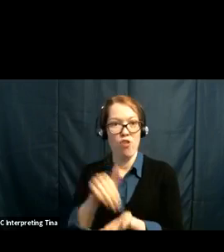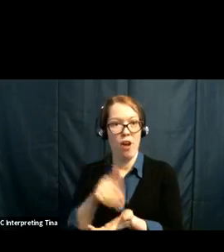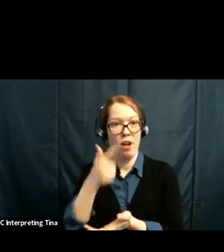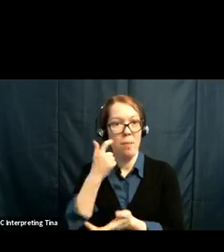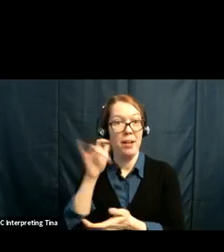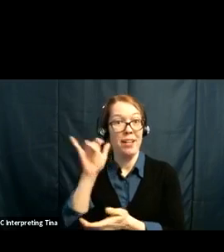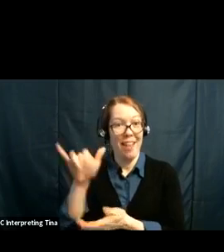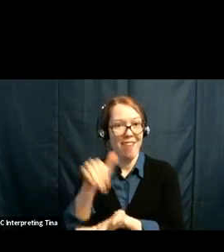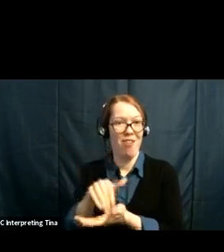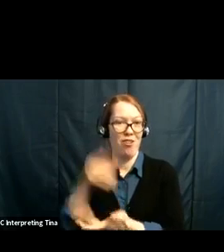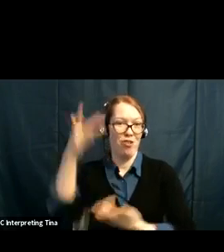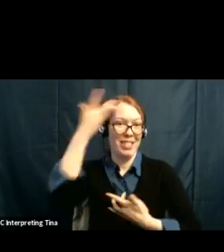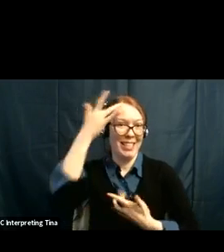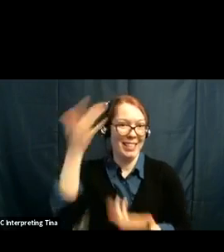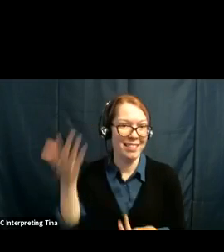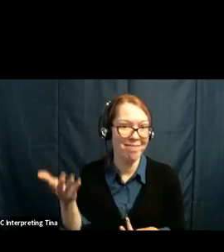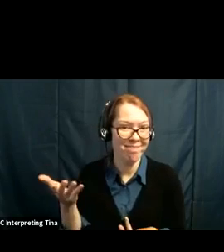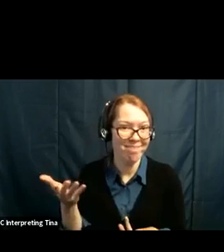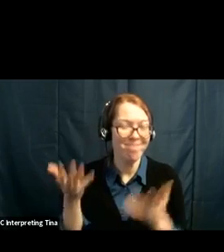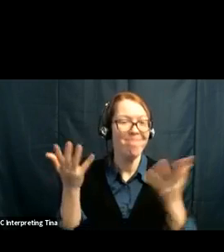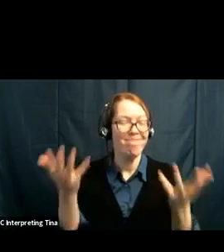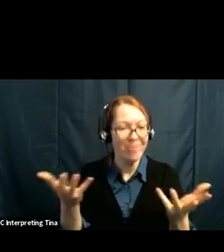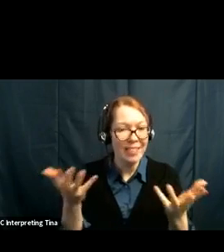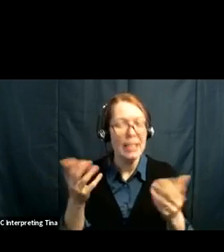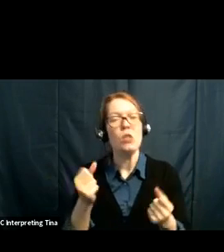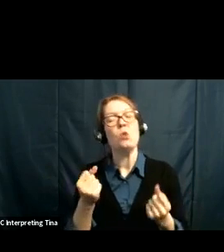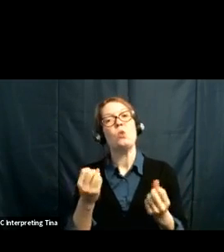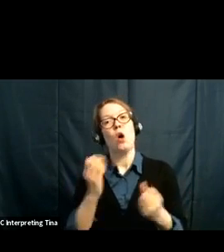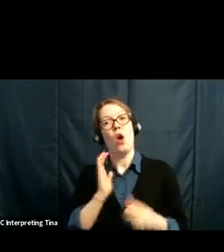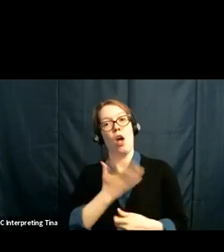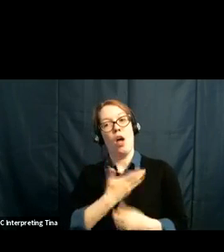as a community, is our responsibilities